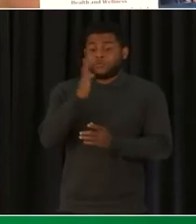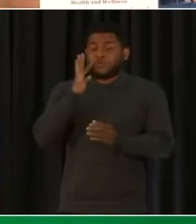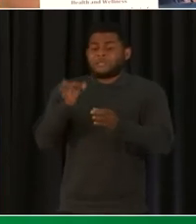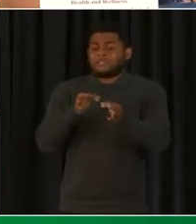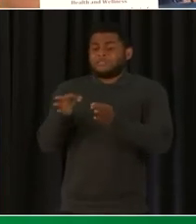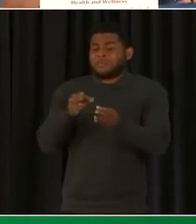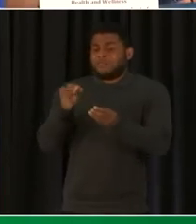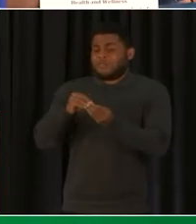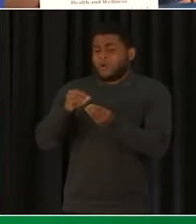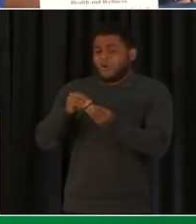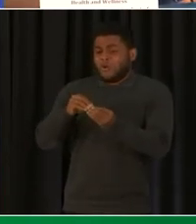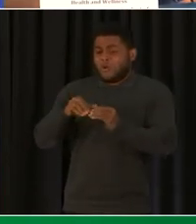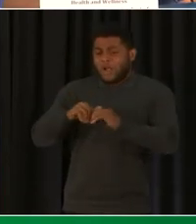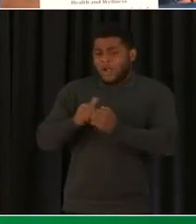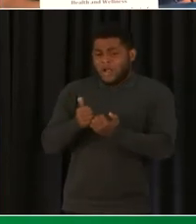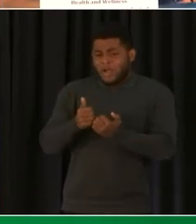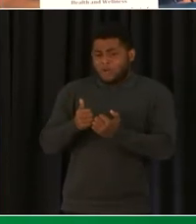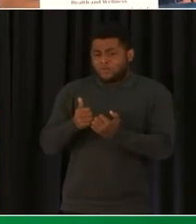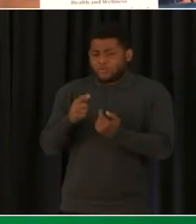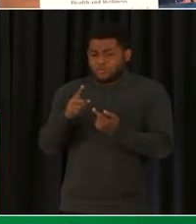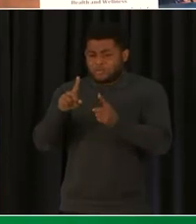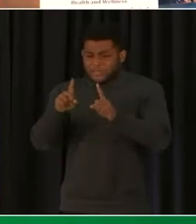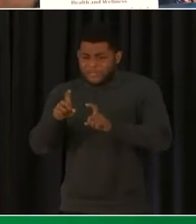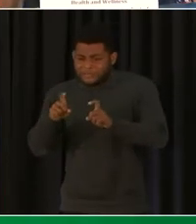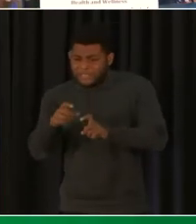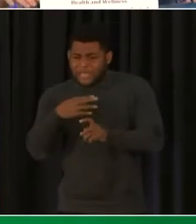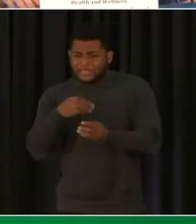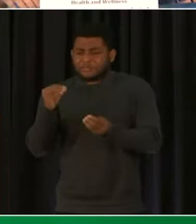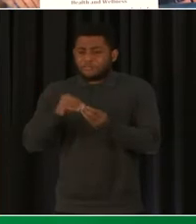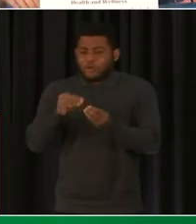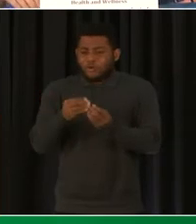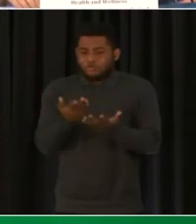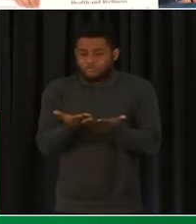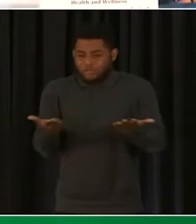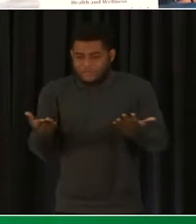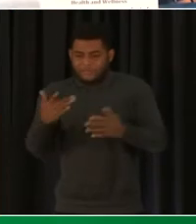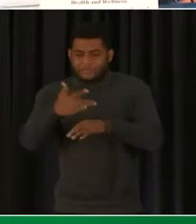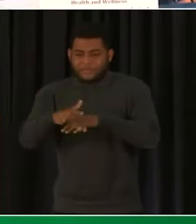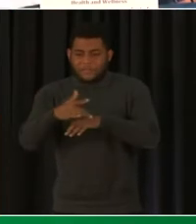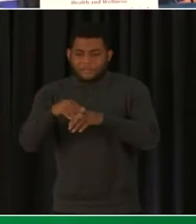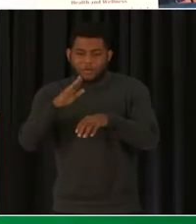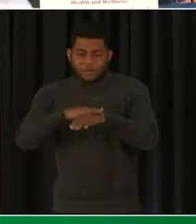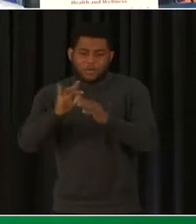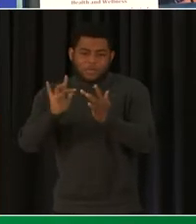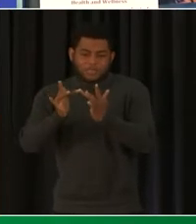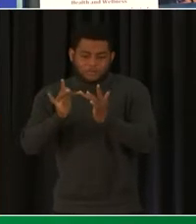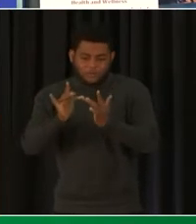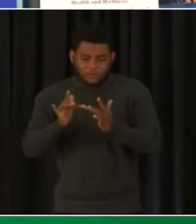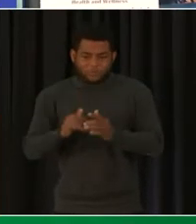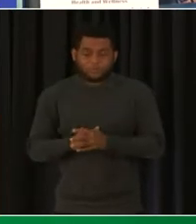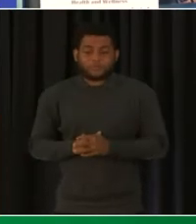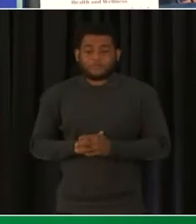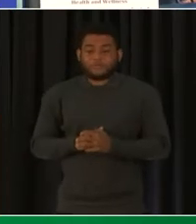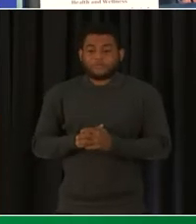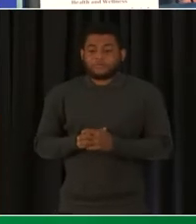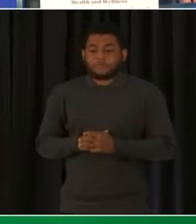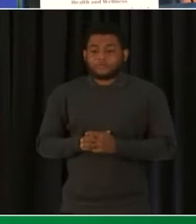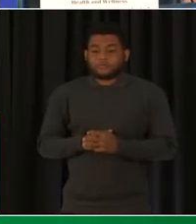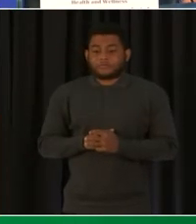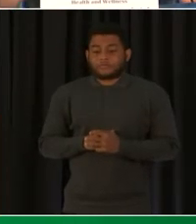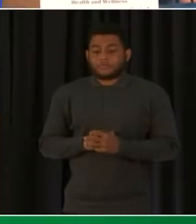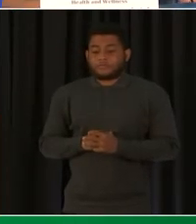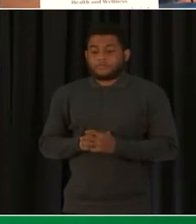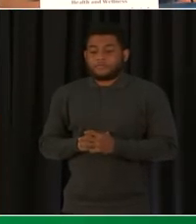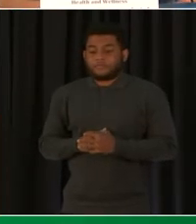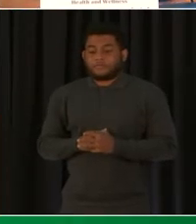other video and written resources available on the internet. Next slide.